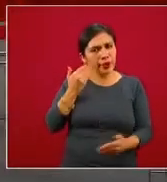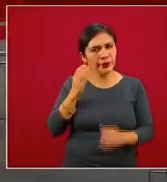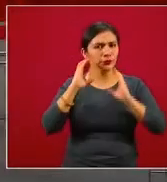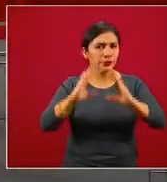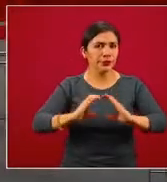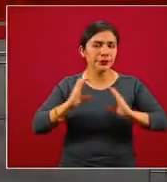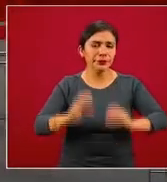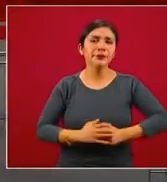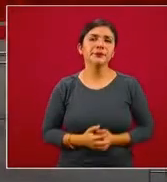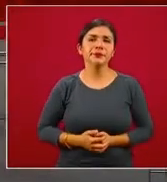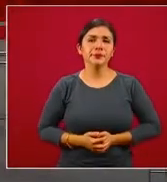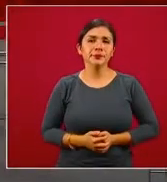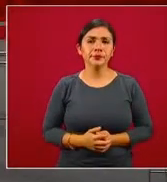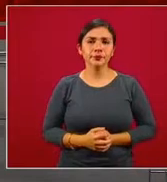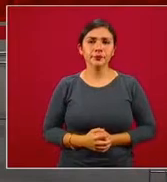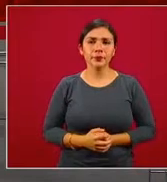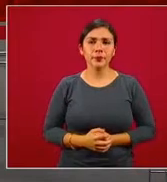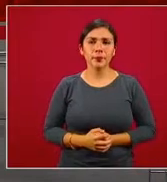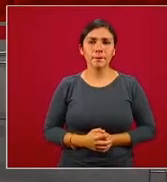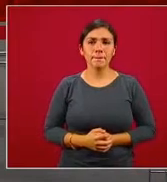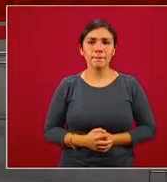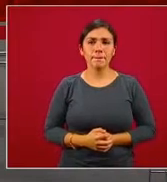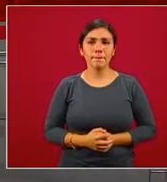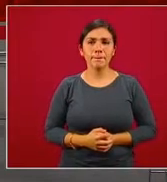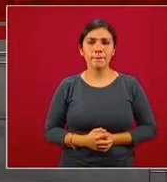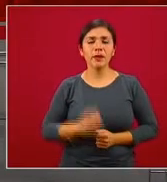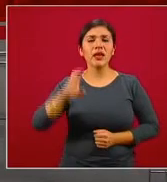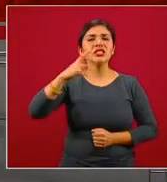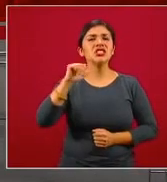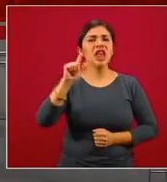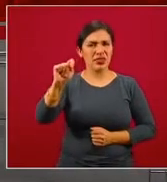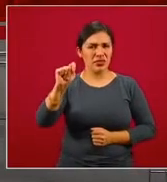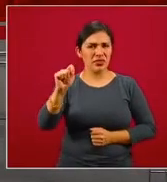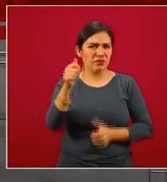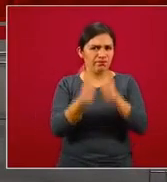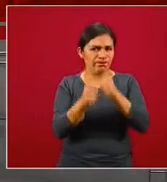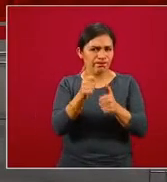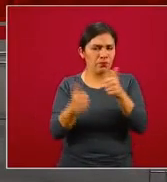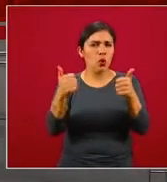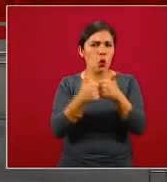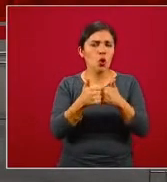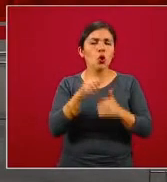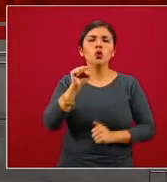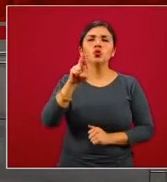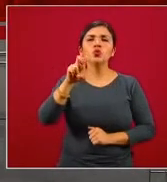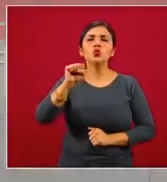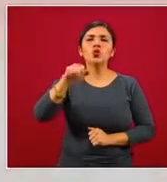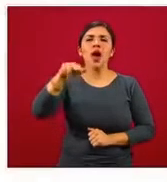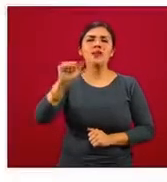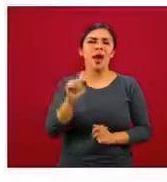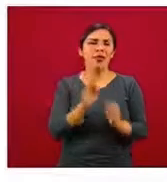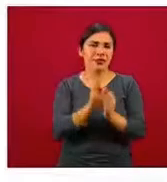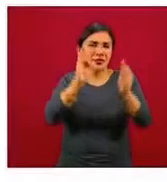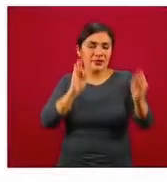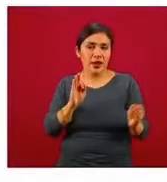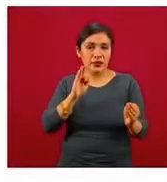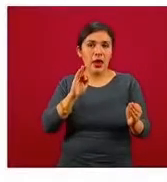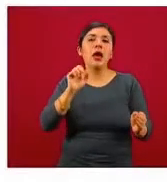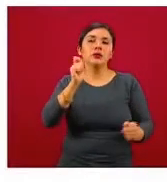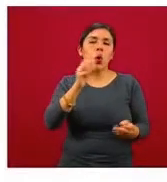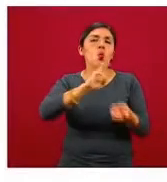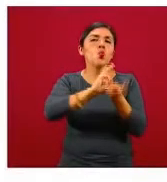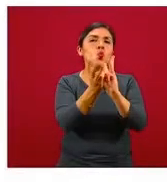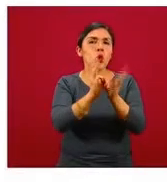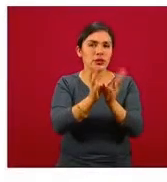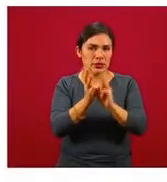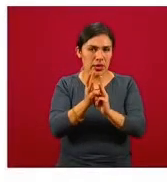favor. El chatbot We de also Susana have the Distancia Susanna a Safe través Distance de chatbot. la The aplicación de WhatsApp, she's WhatsApp on the